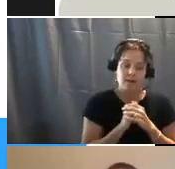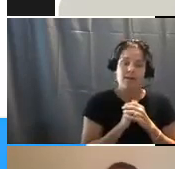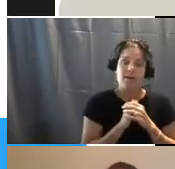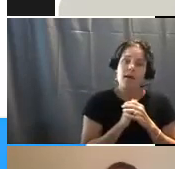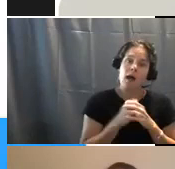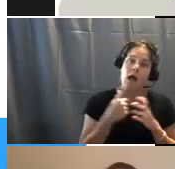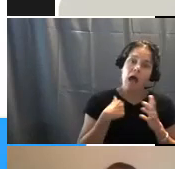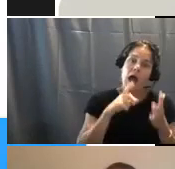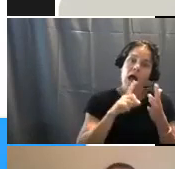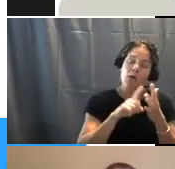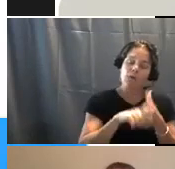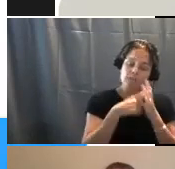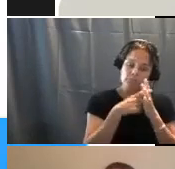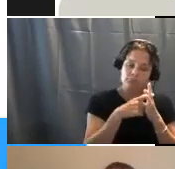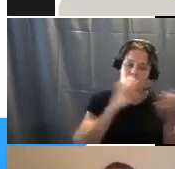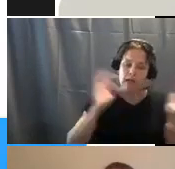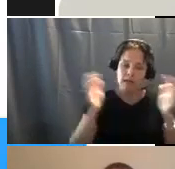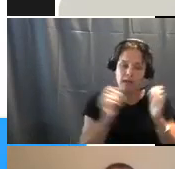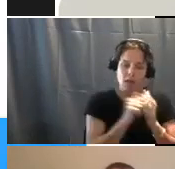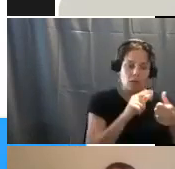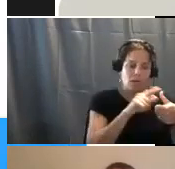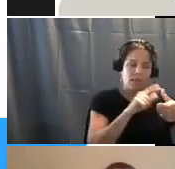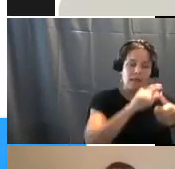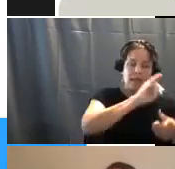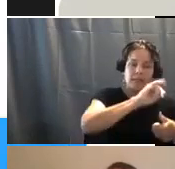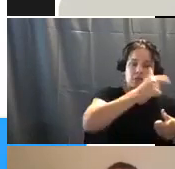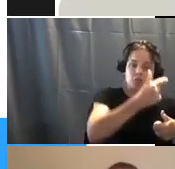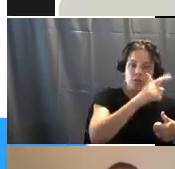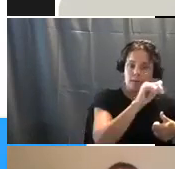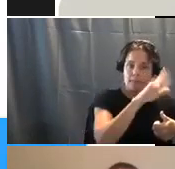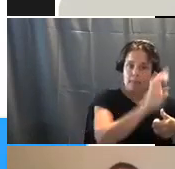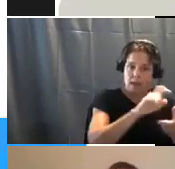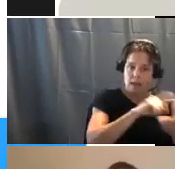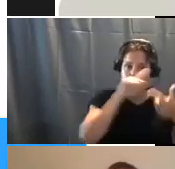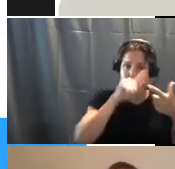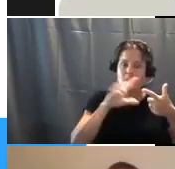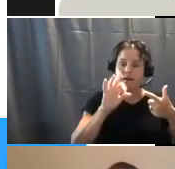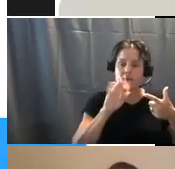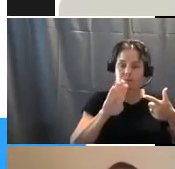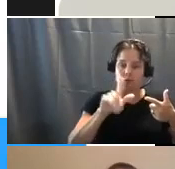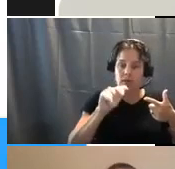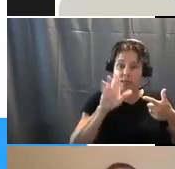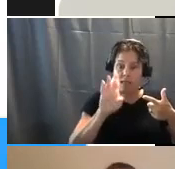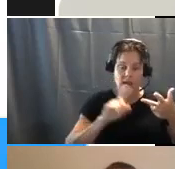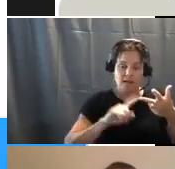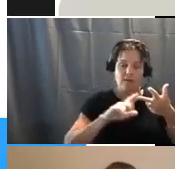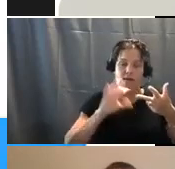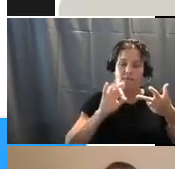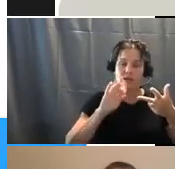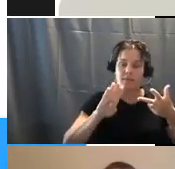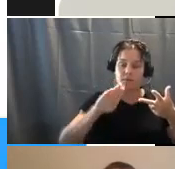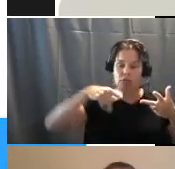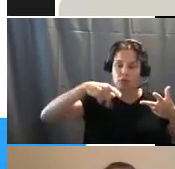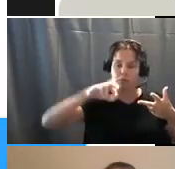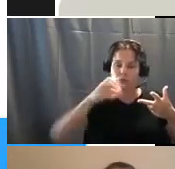between Instagram Live, Facebook Live, and Facebook Premiere, as all have their benefits. As you may know, these